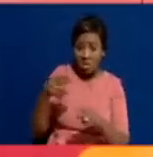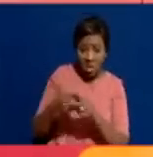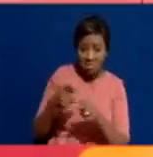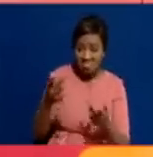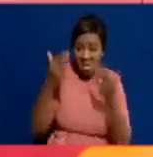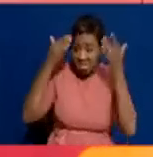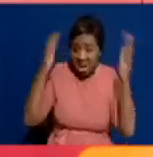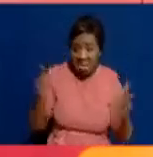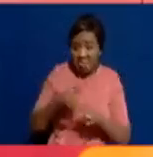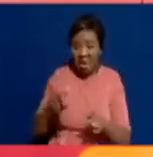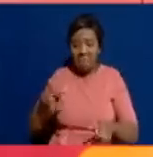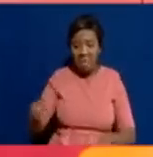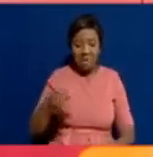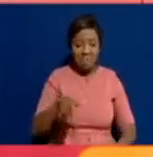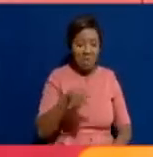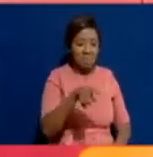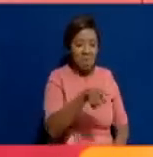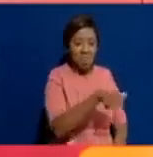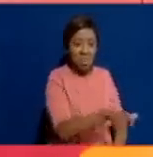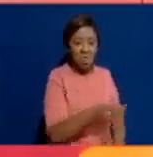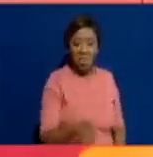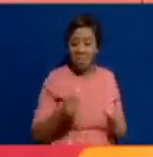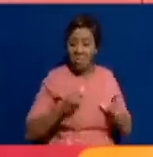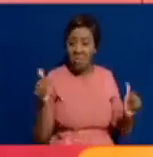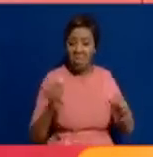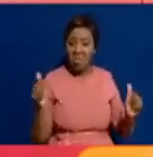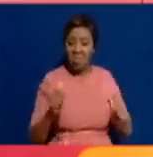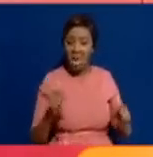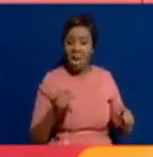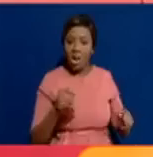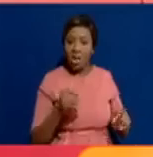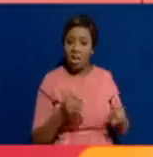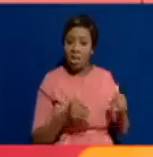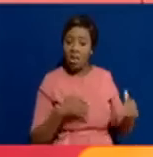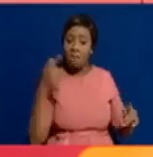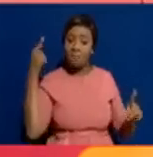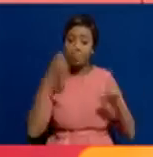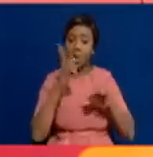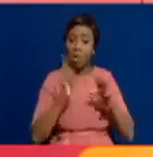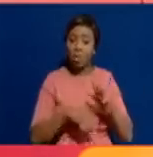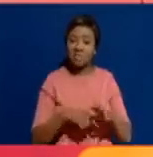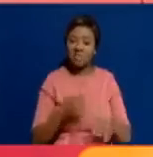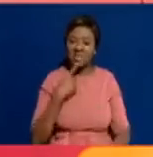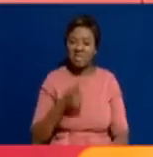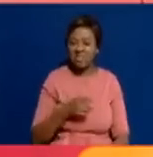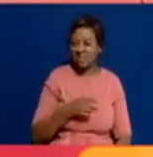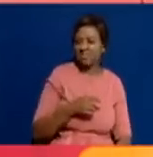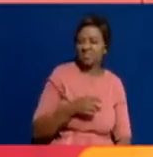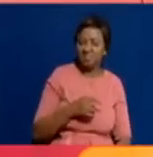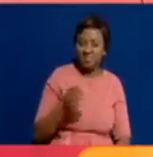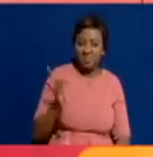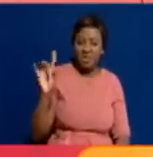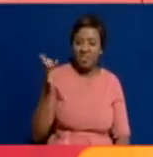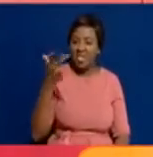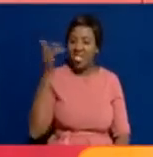but we've already had the act and I'm moving on to the next one. In the name of Huyo Hakai Akonayo. So